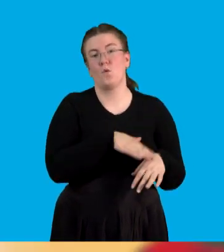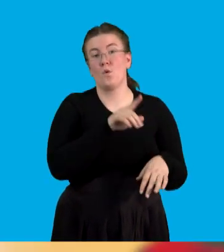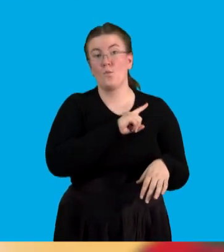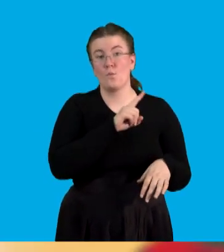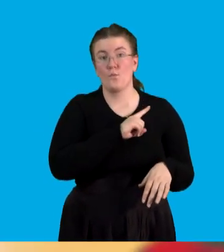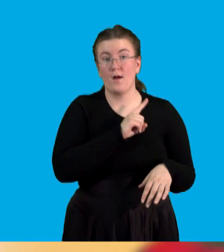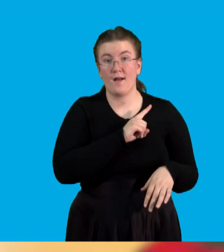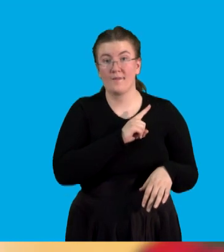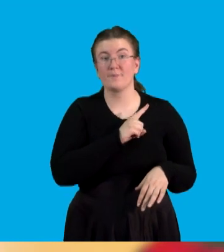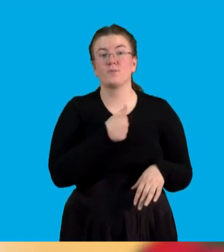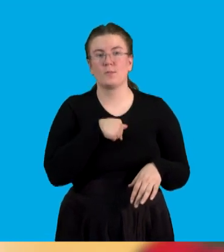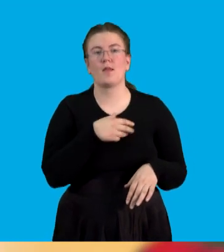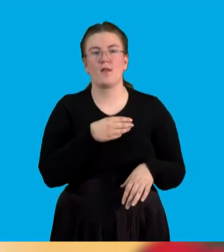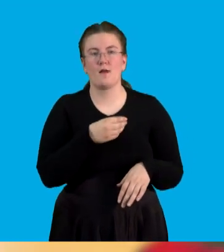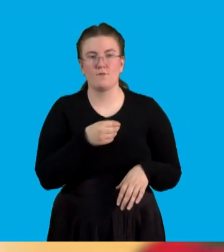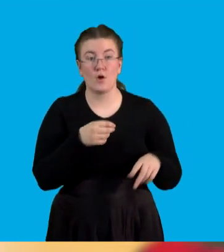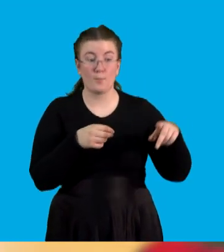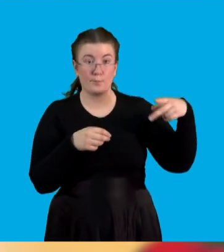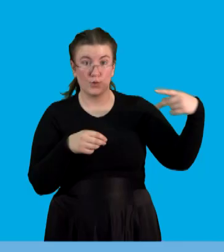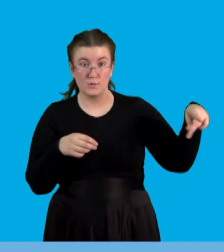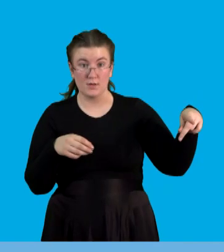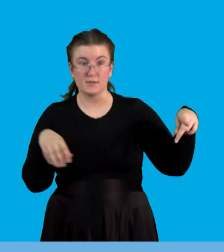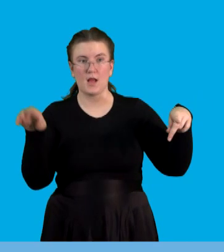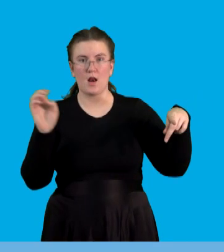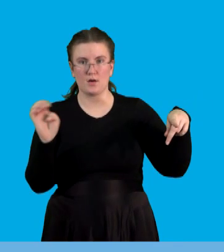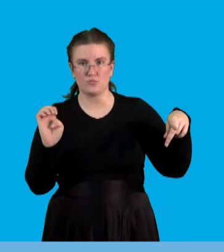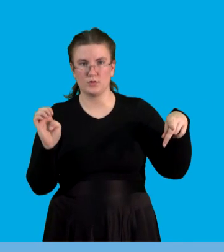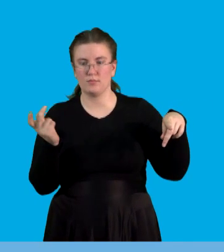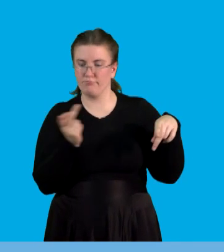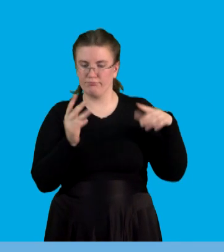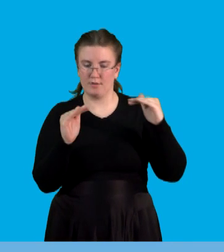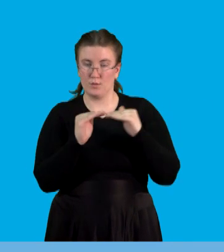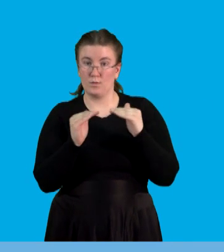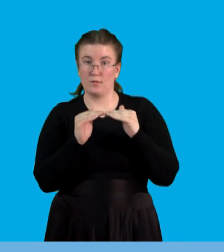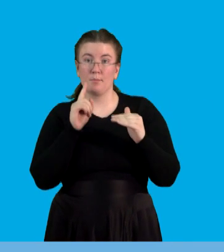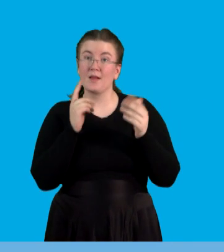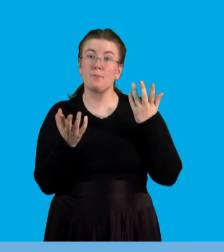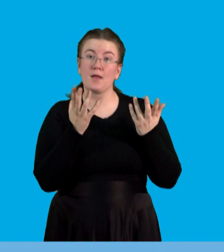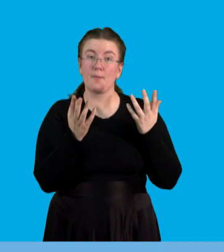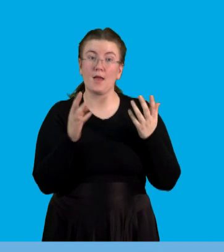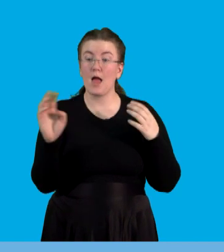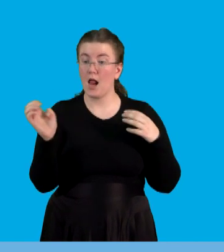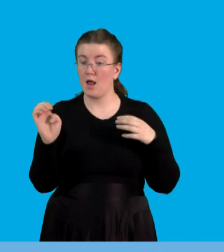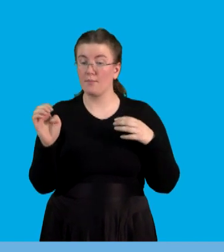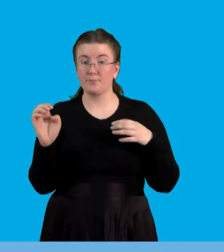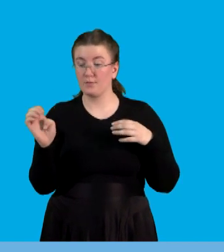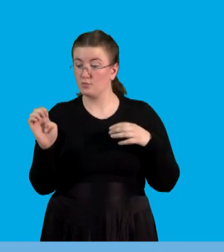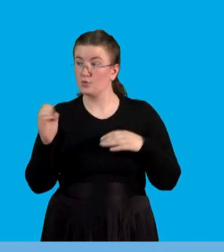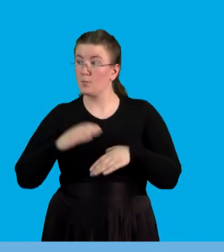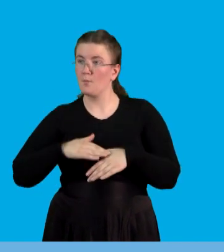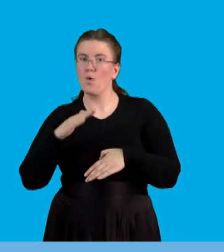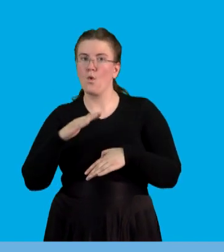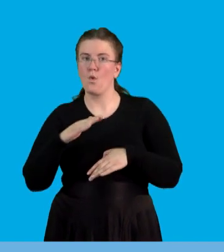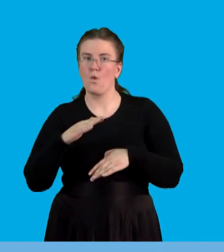because in a neutral atom, we have protons that are equals to electrons. So should a certain atom have